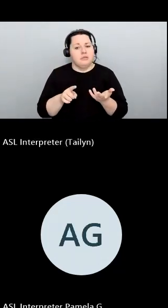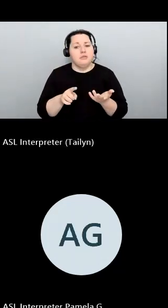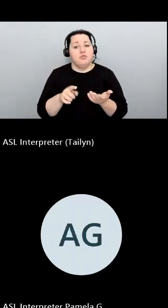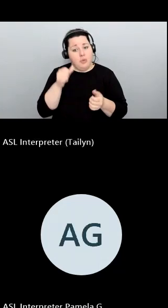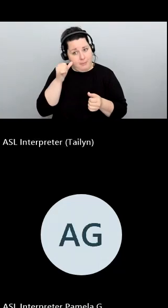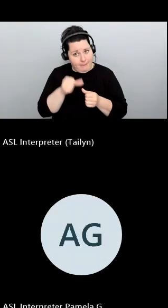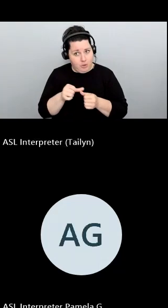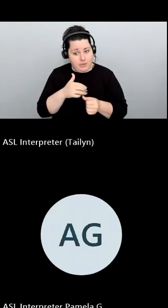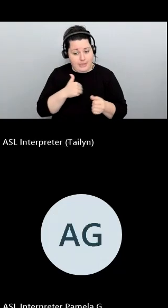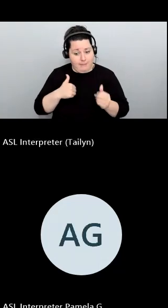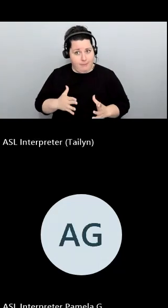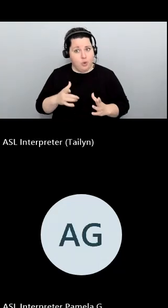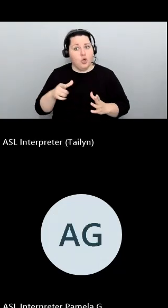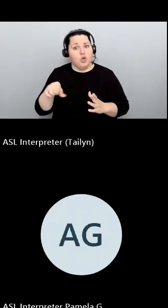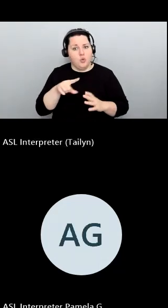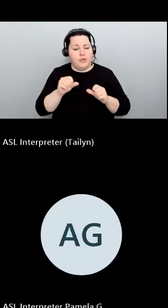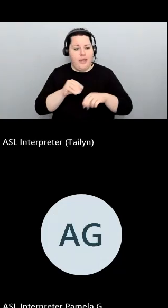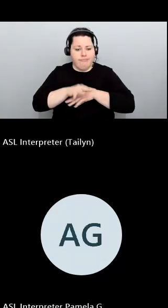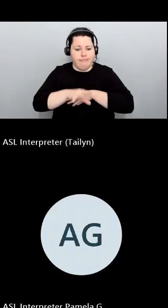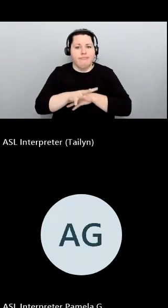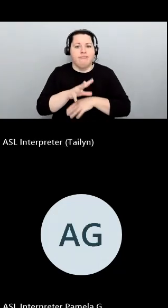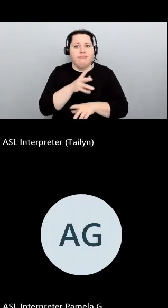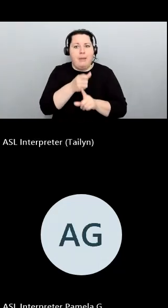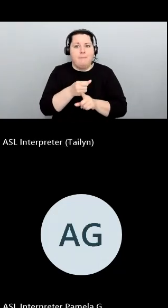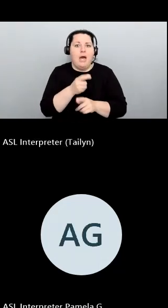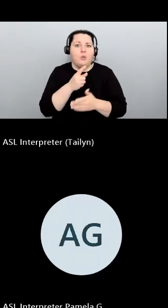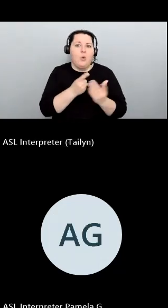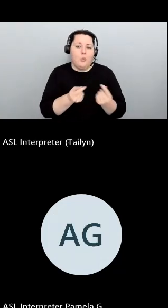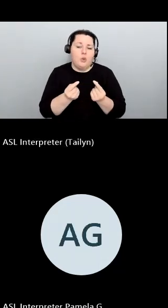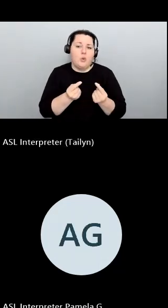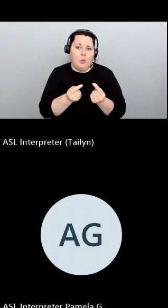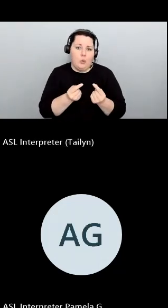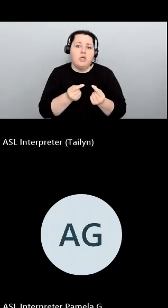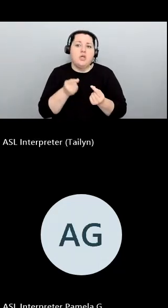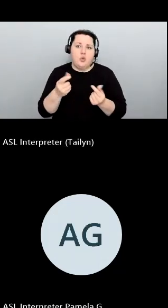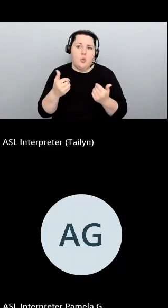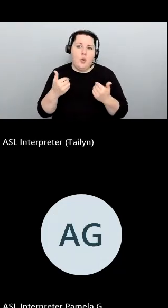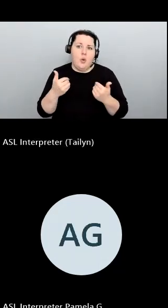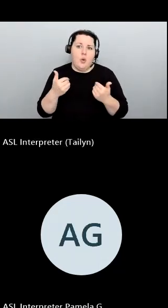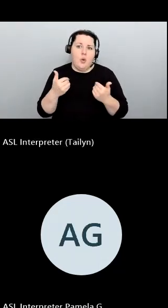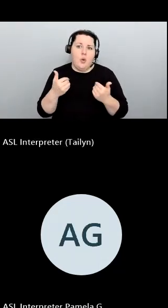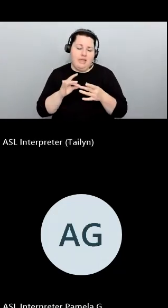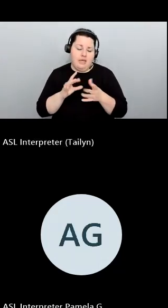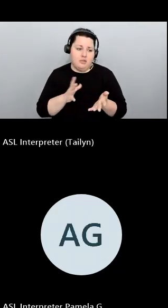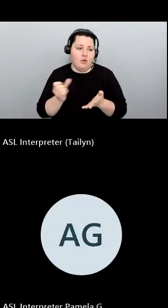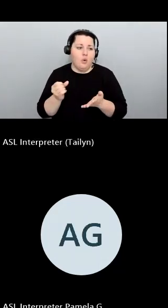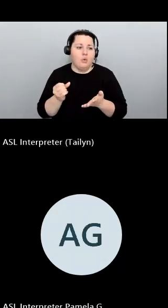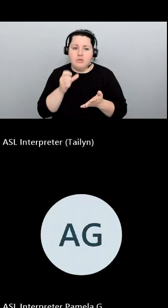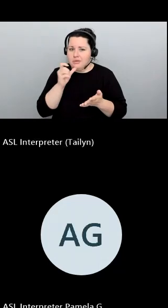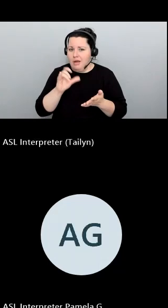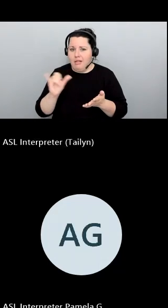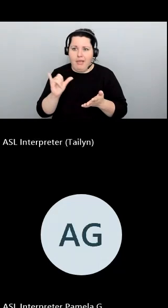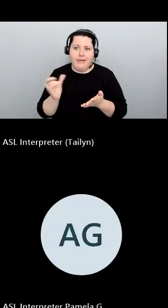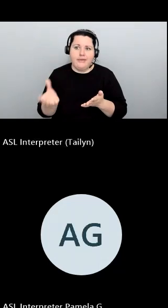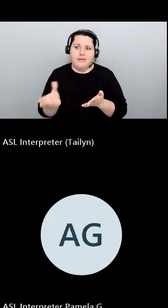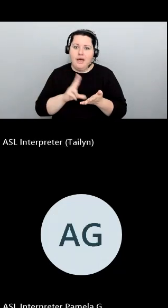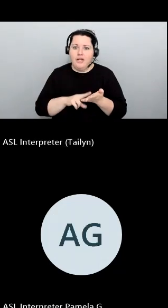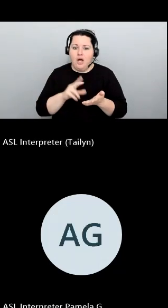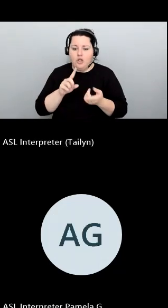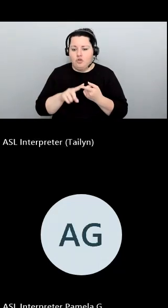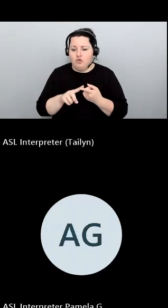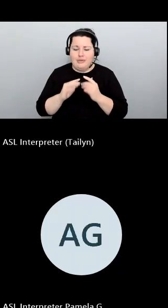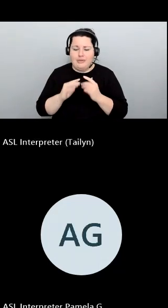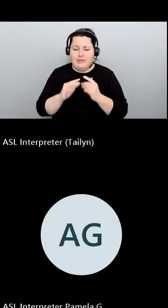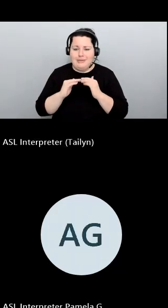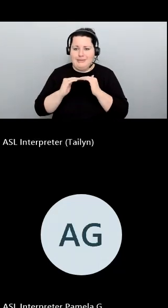you get to shape what we do as a union. You get to have a say. So it's not like you're signing on to some